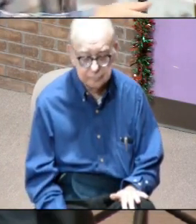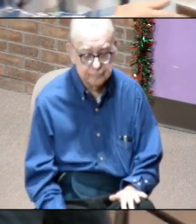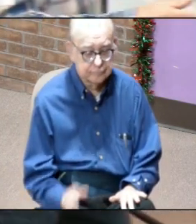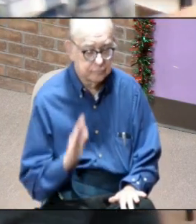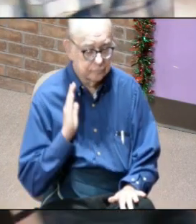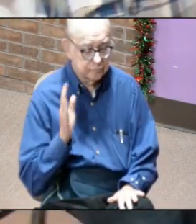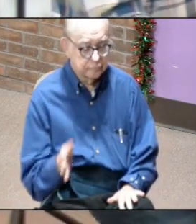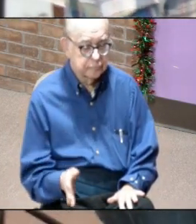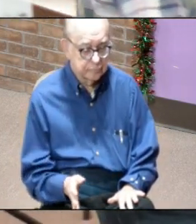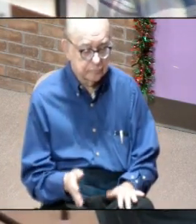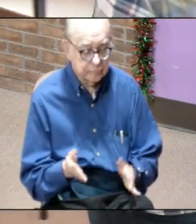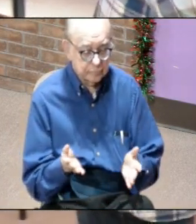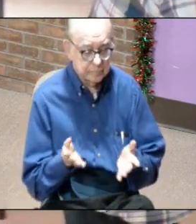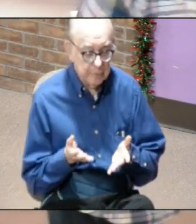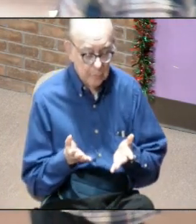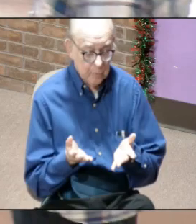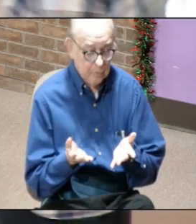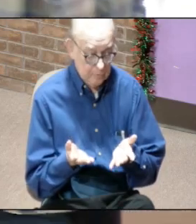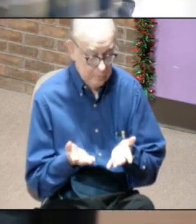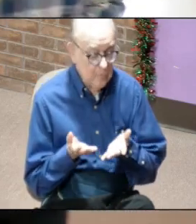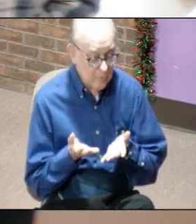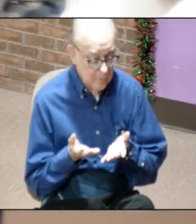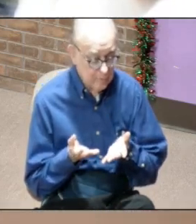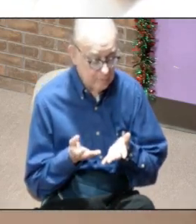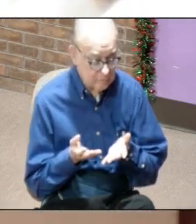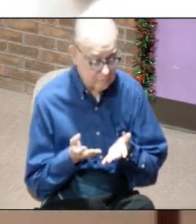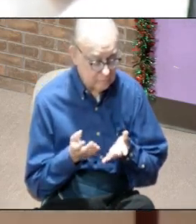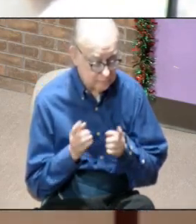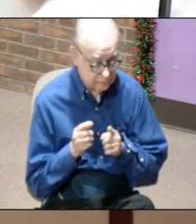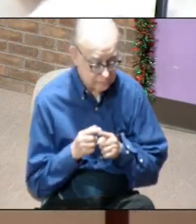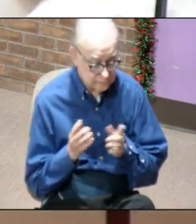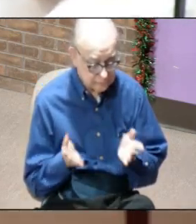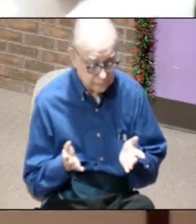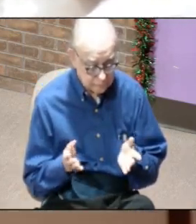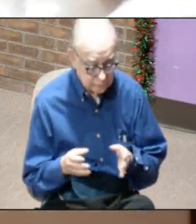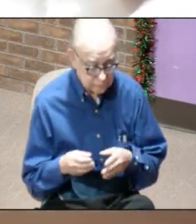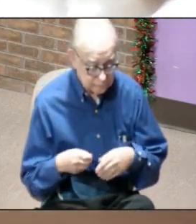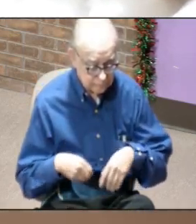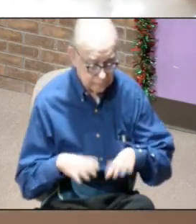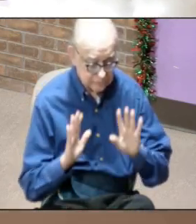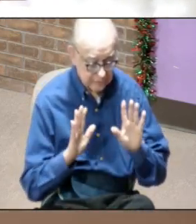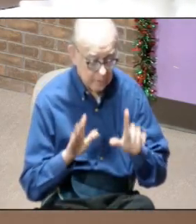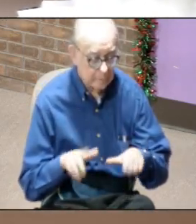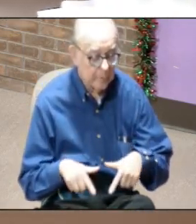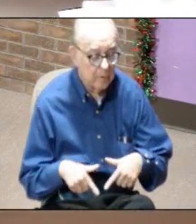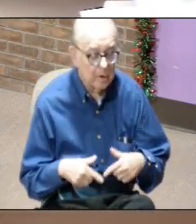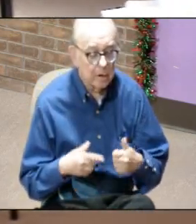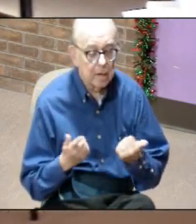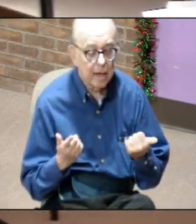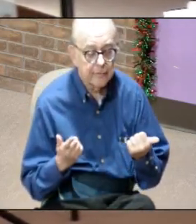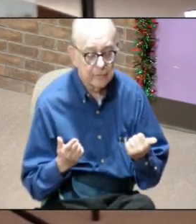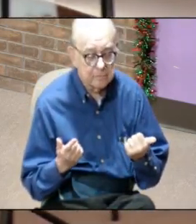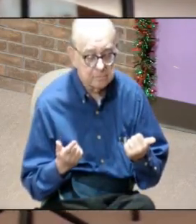And will they be willing to give up their life